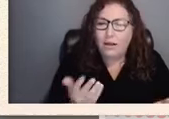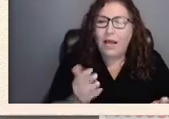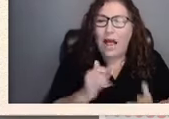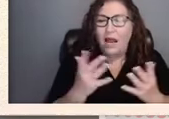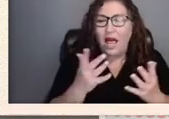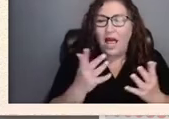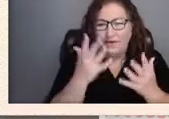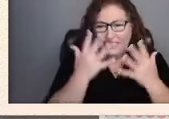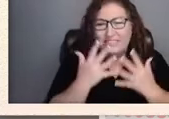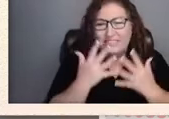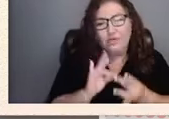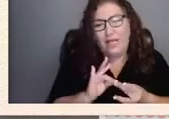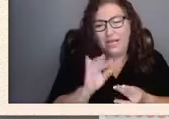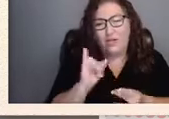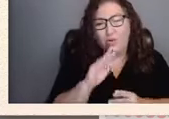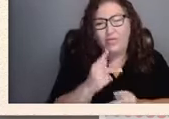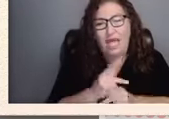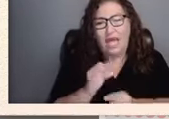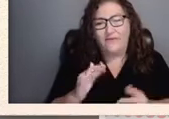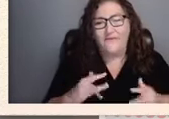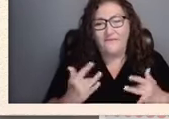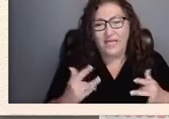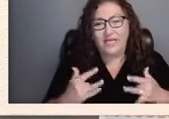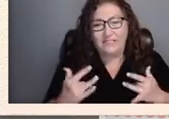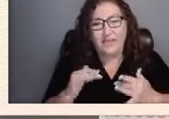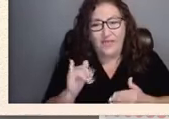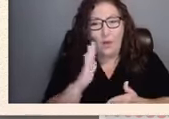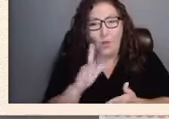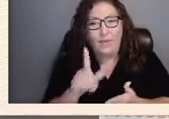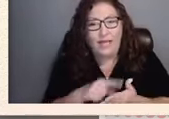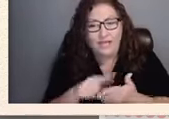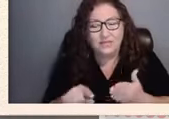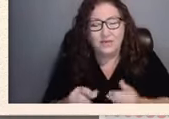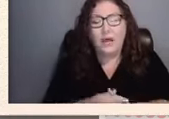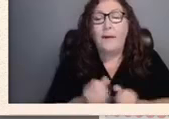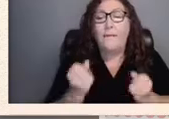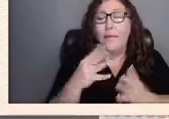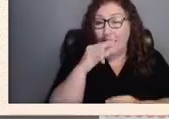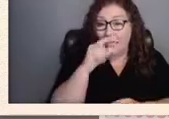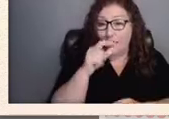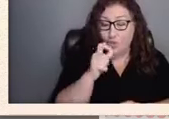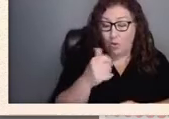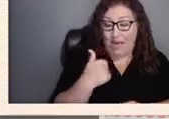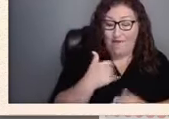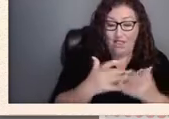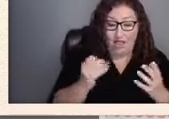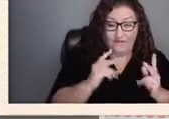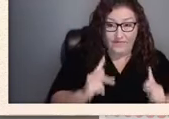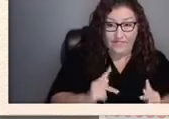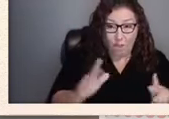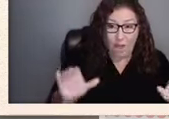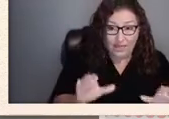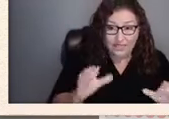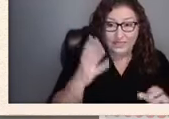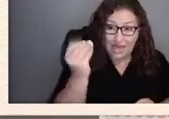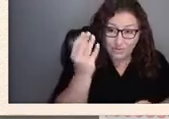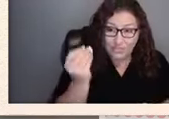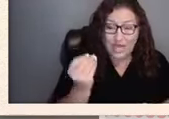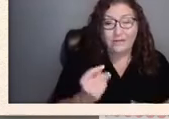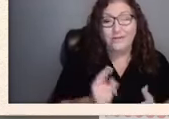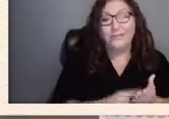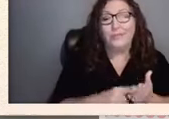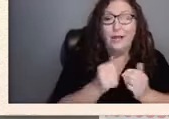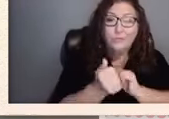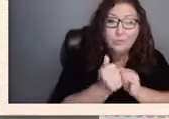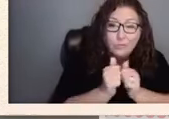those kind of event cancellations. Many kids who had a lot of physical activity outdoors, sometimes group sports, for